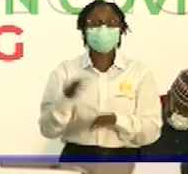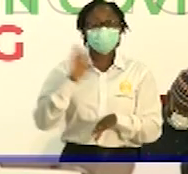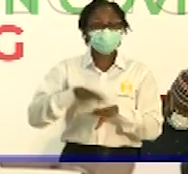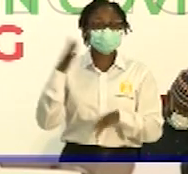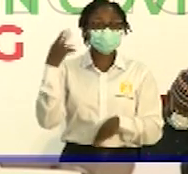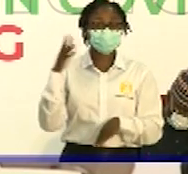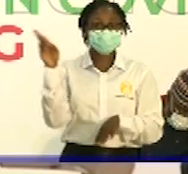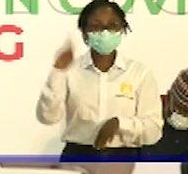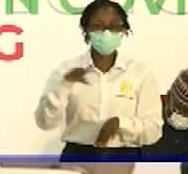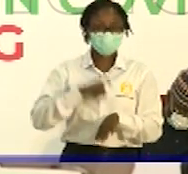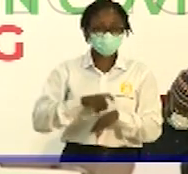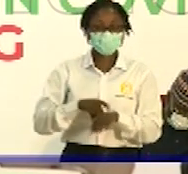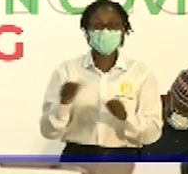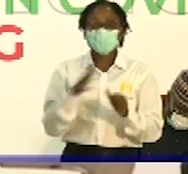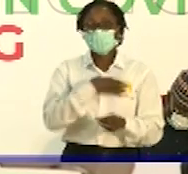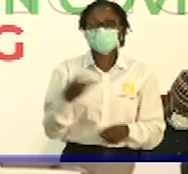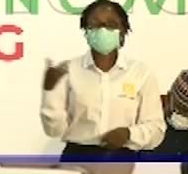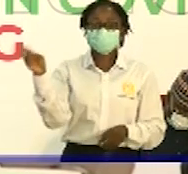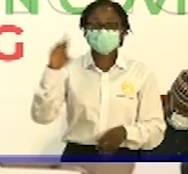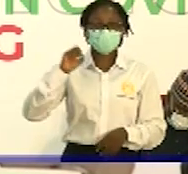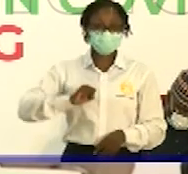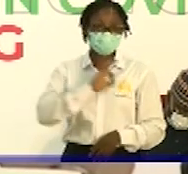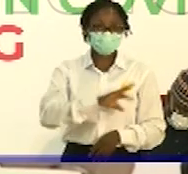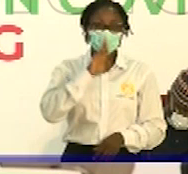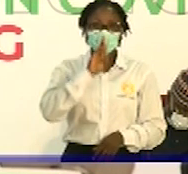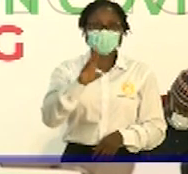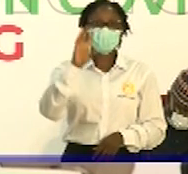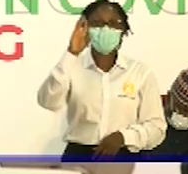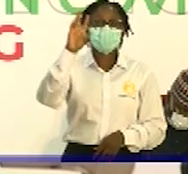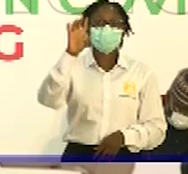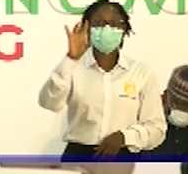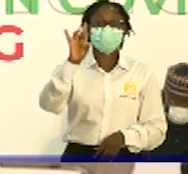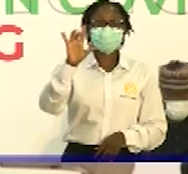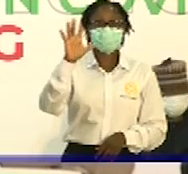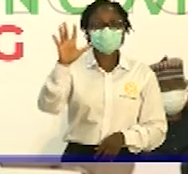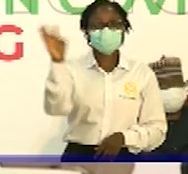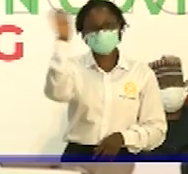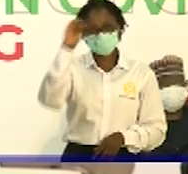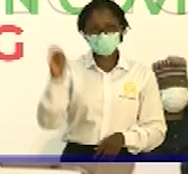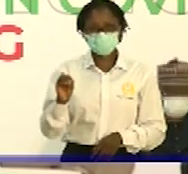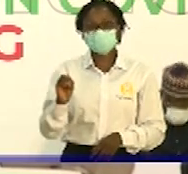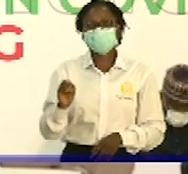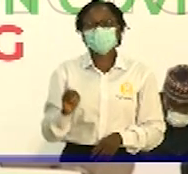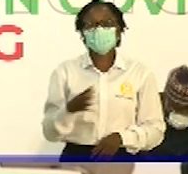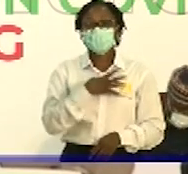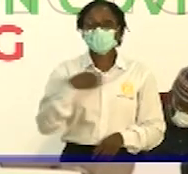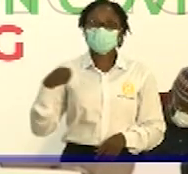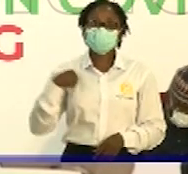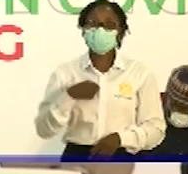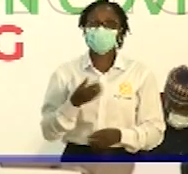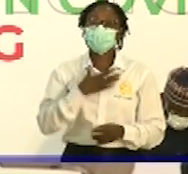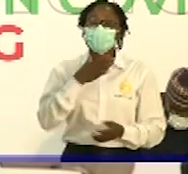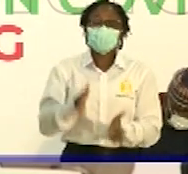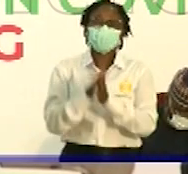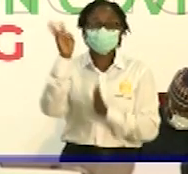to 75% capacity. We urge banks to please accommodate those that are